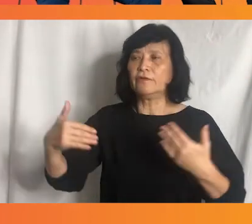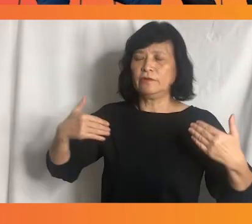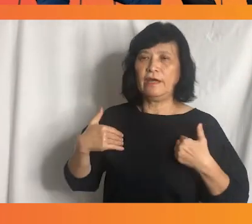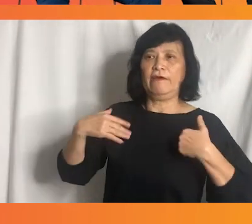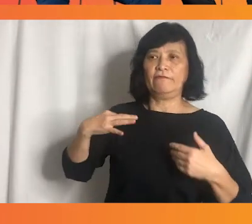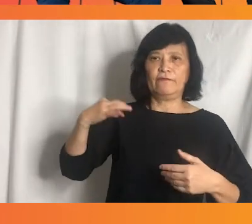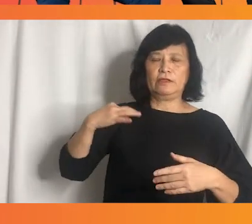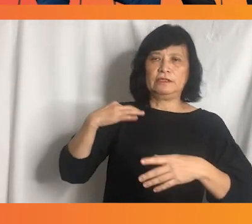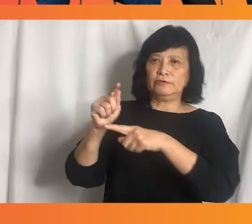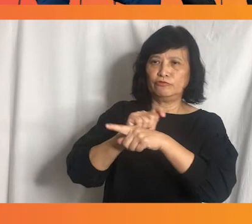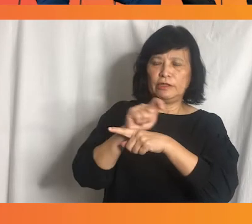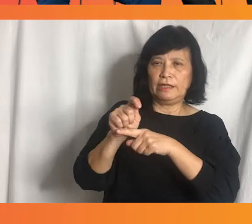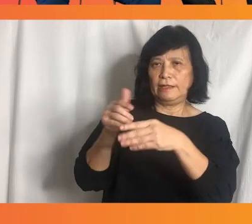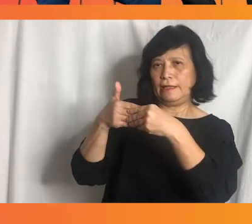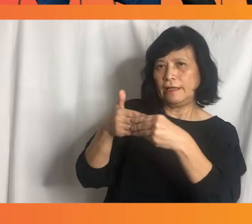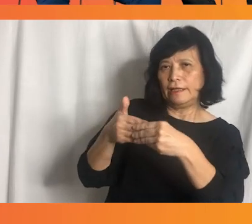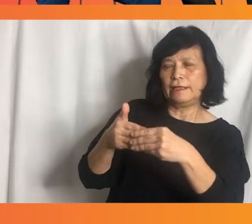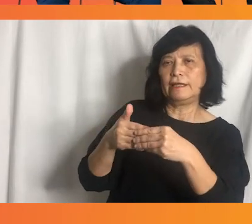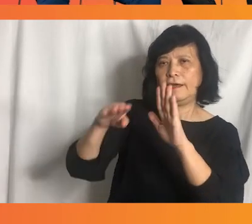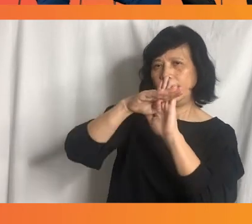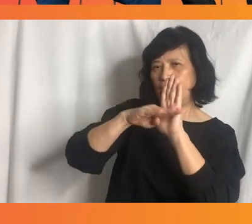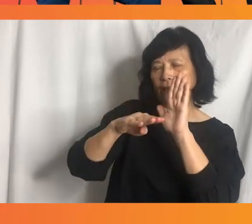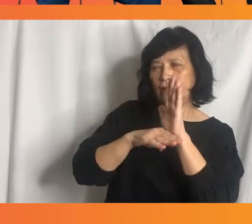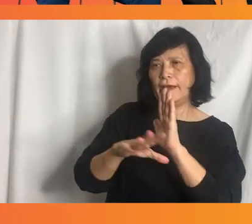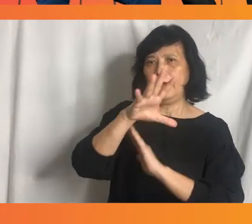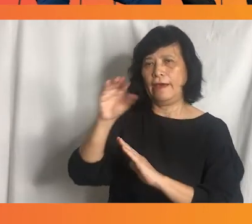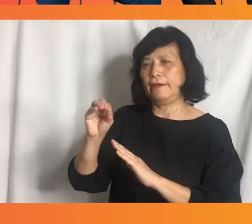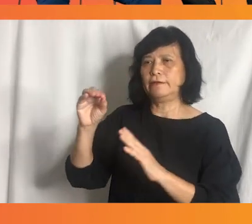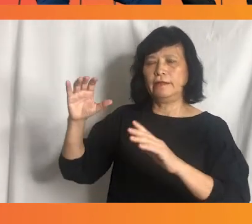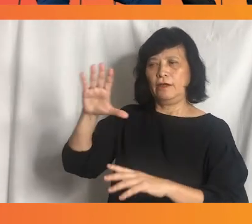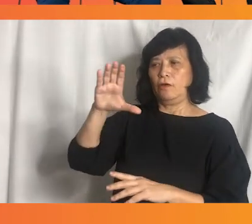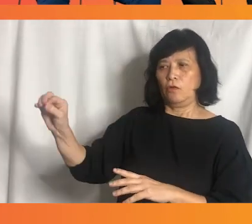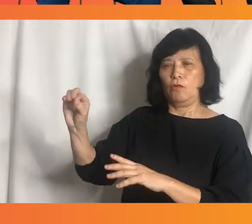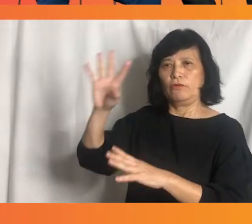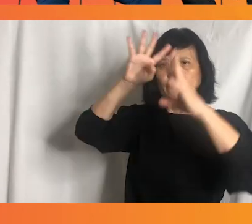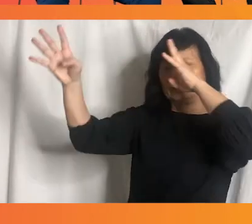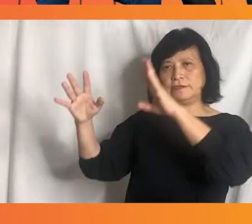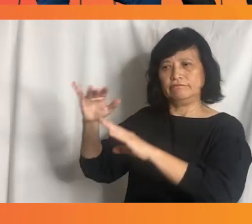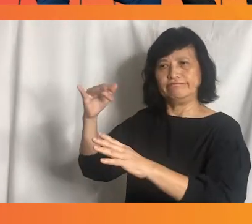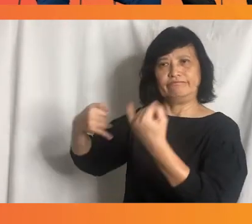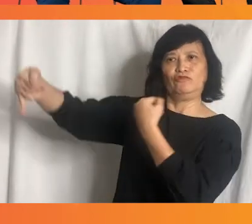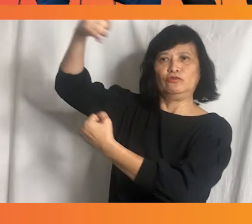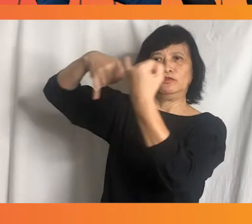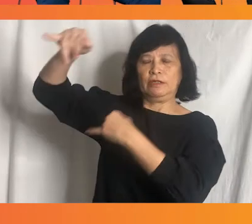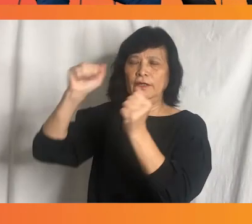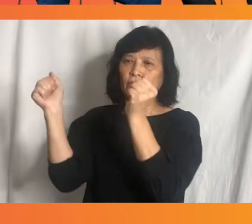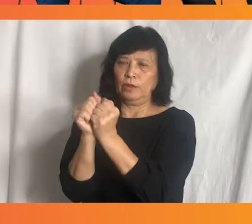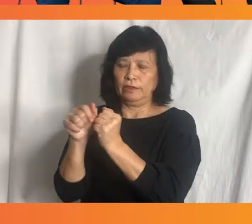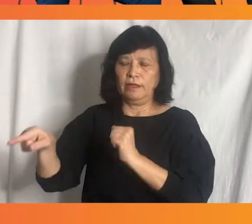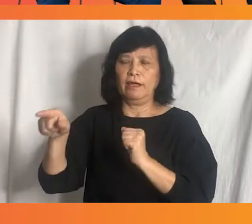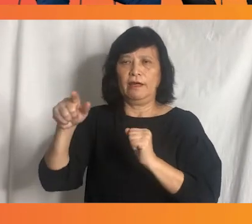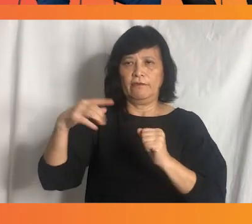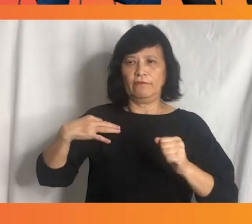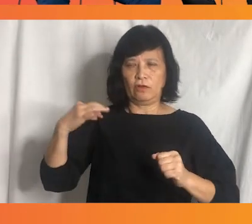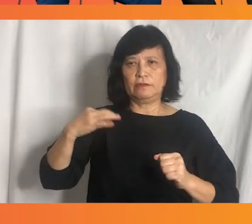volunteer training guide, really even coming up with a co-creation journey with the volunteers. So this was something that was